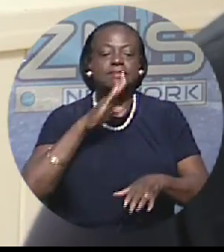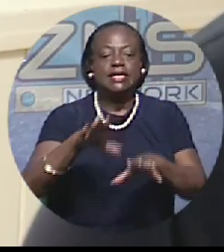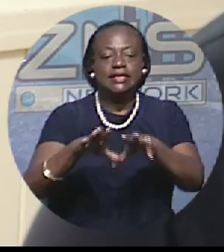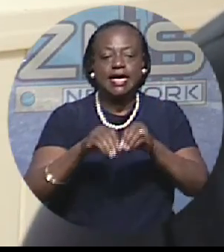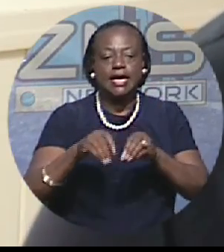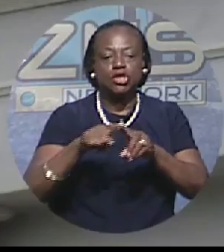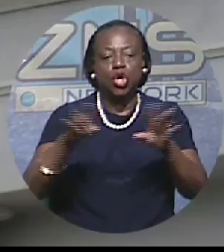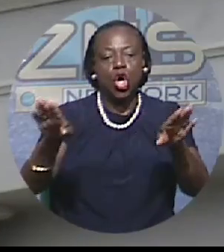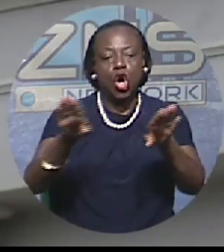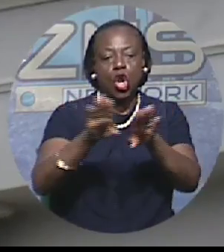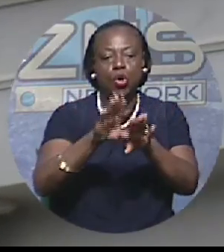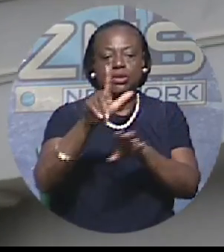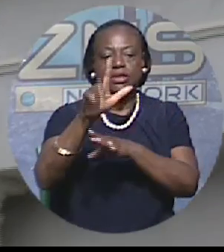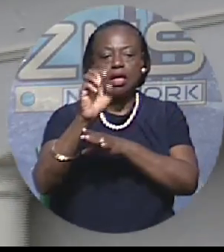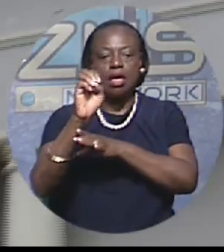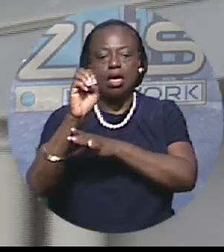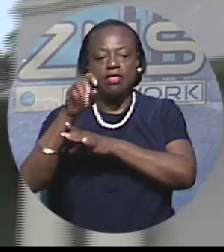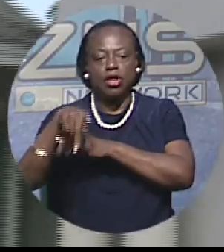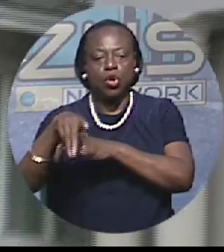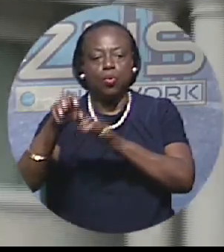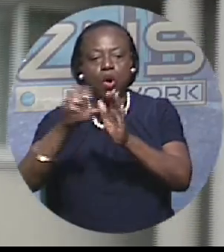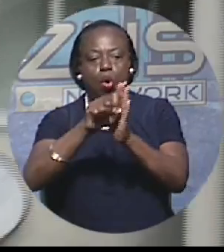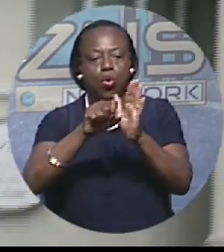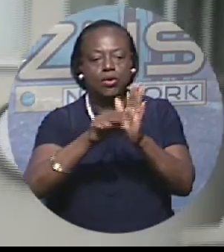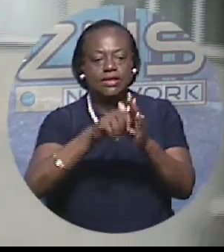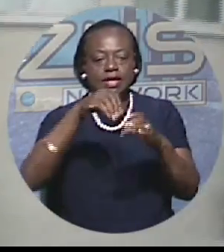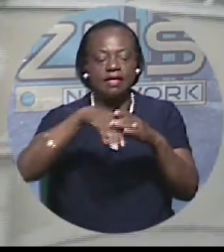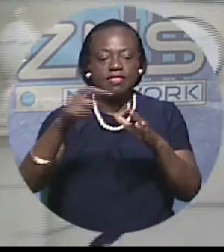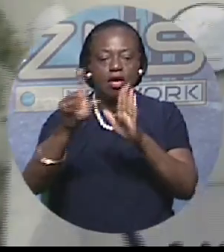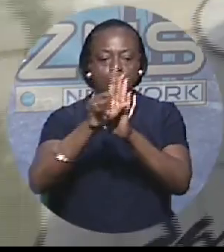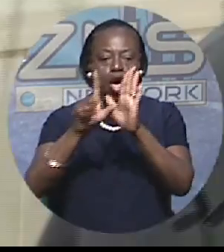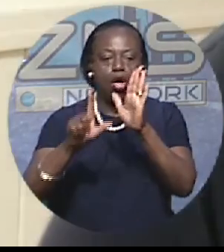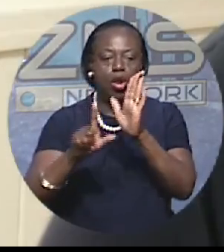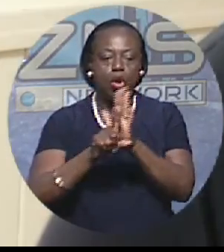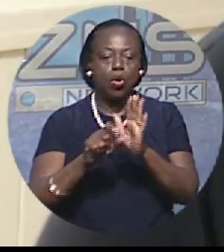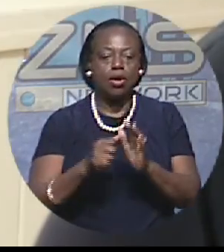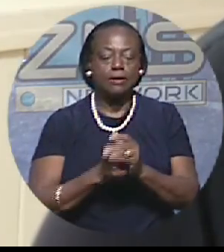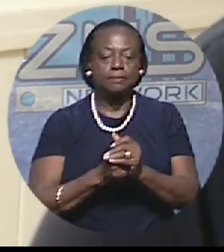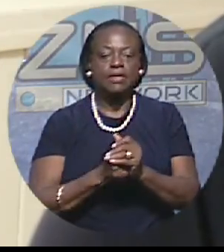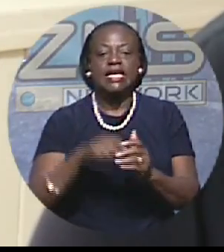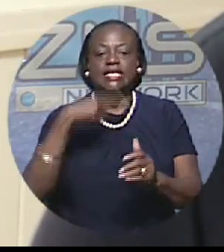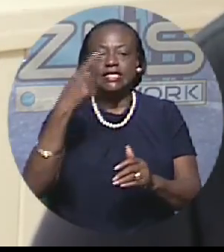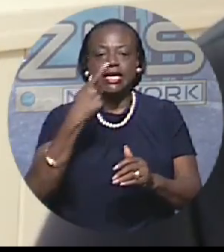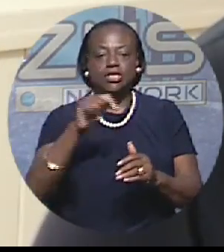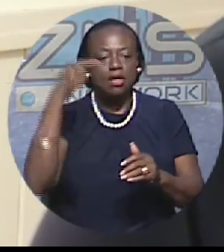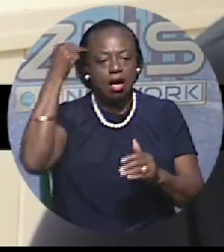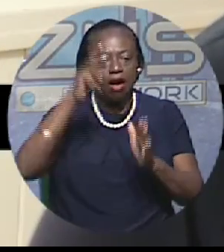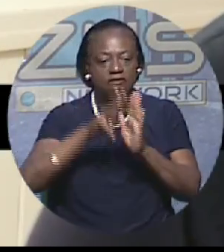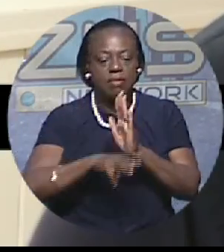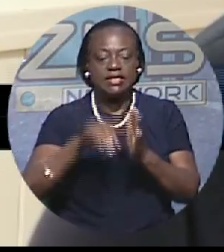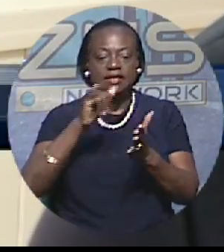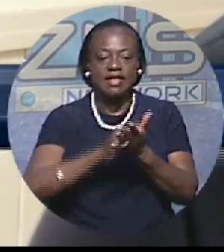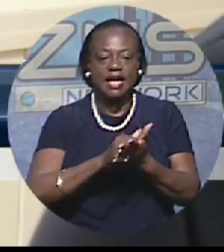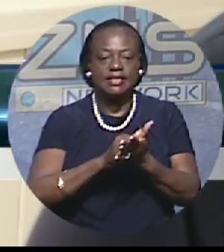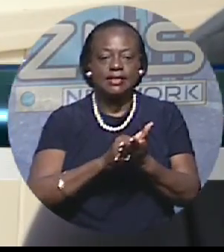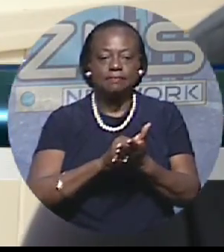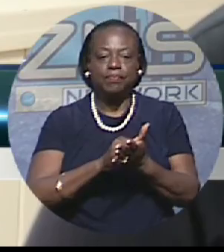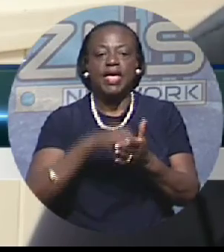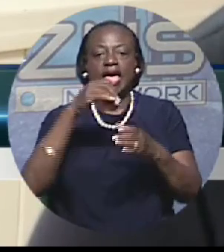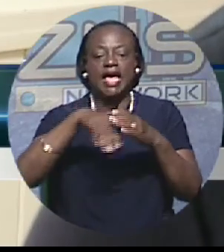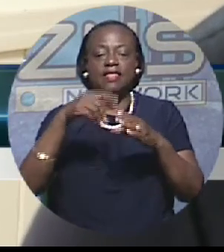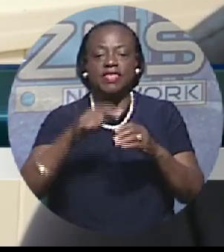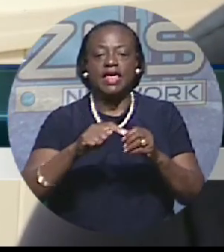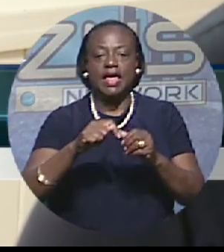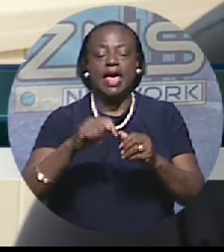allow for workers to be treated unfairly. We've been saying to the government that this clause in the Employment Act